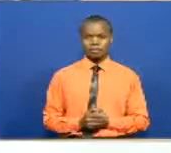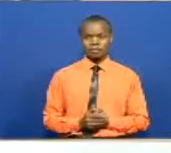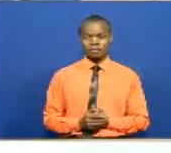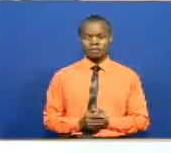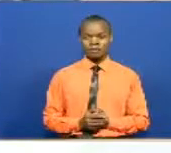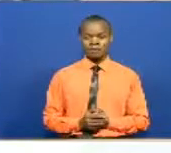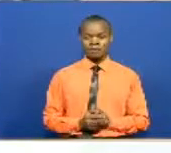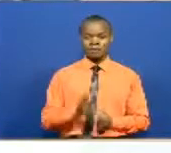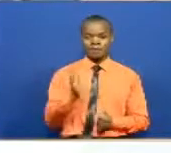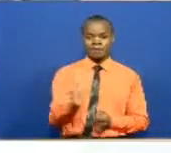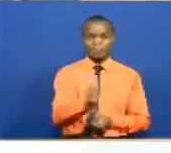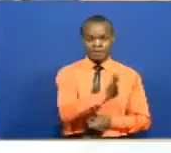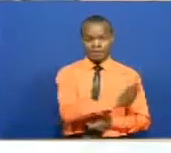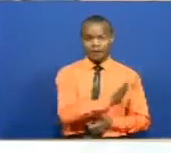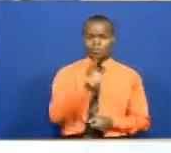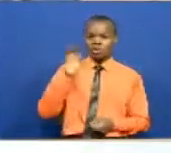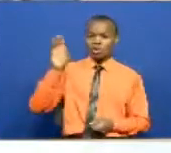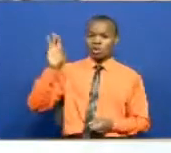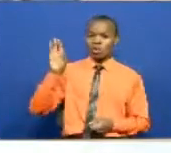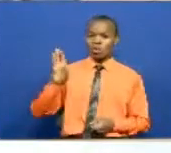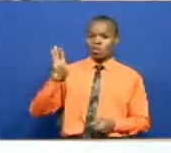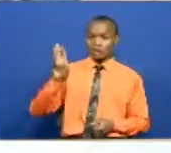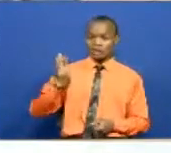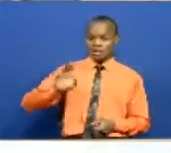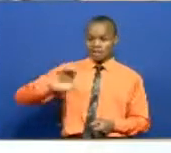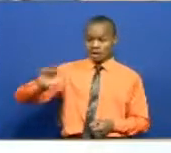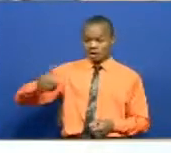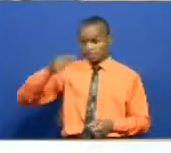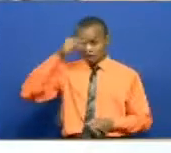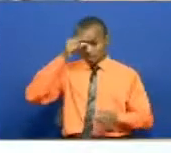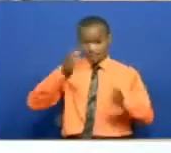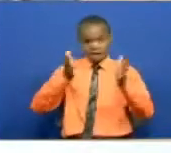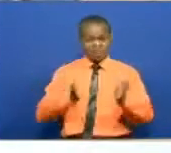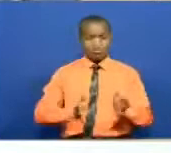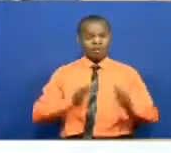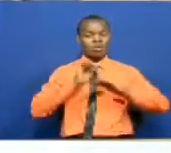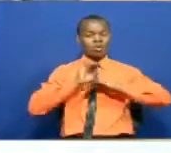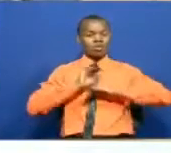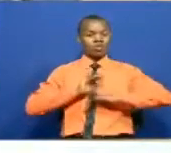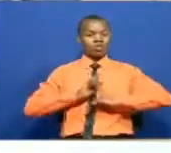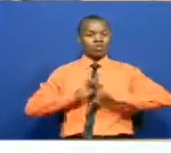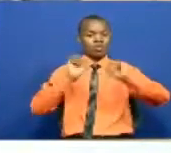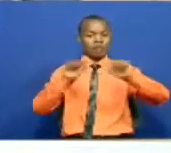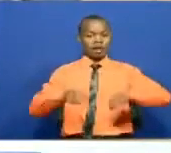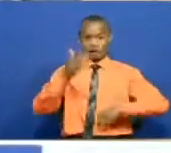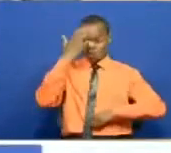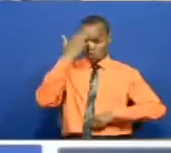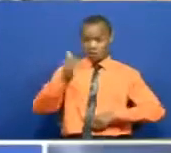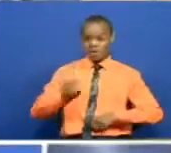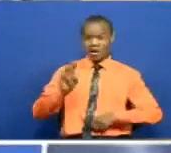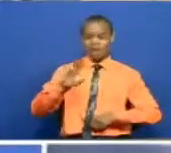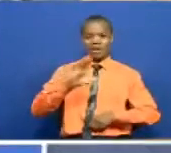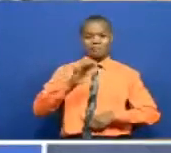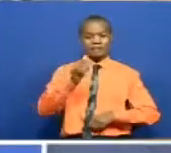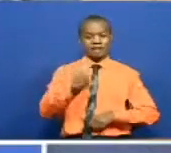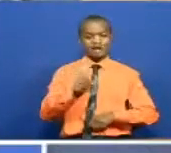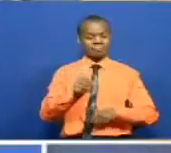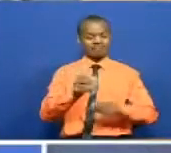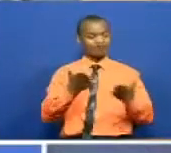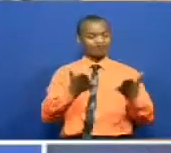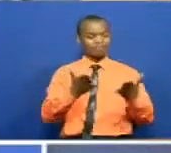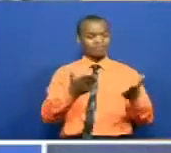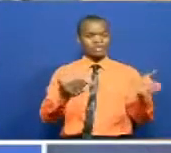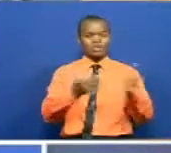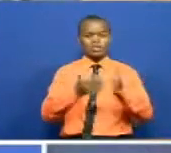And away from that, Wajir County Governor can now rest easy after County Assembly members agreed to drop an impeachment motion against him.